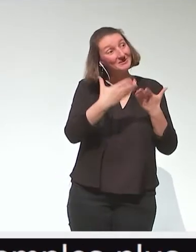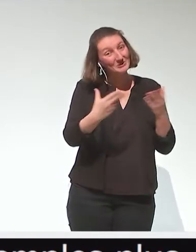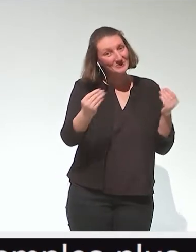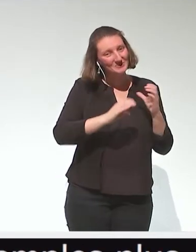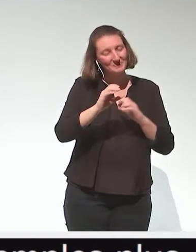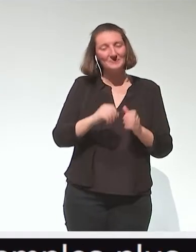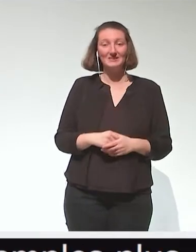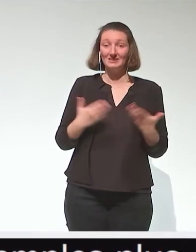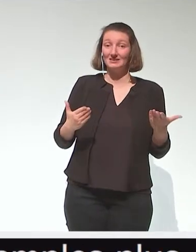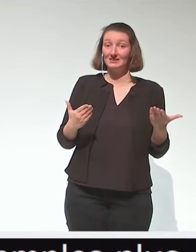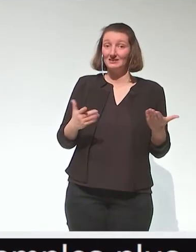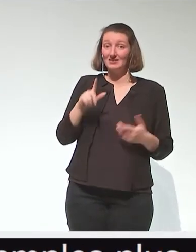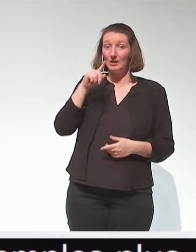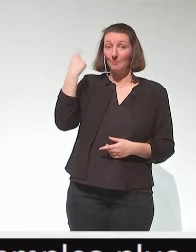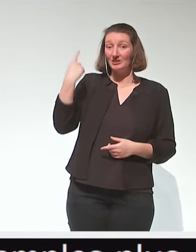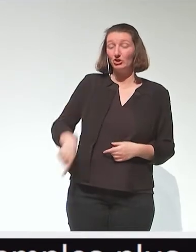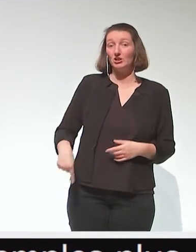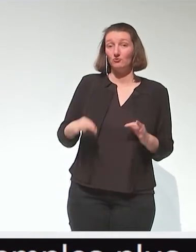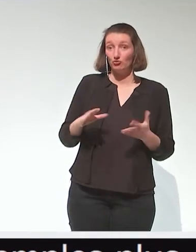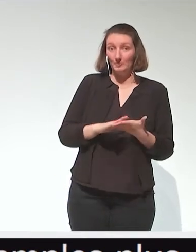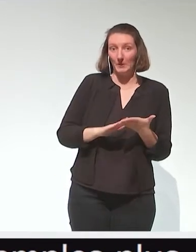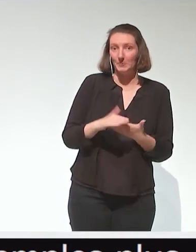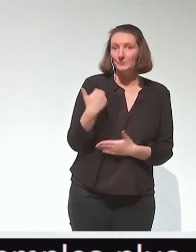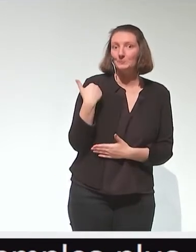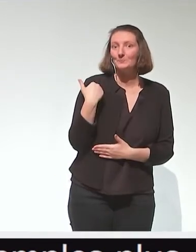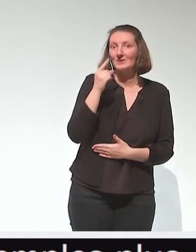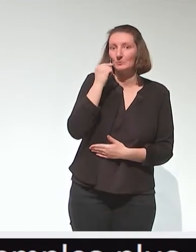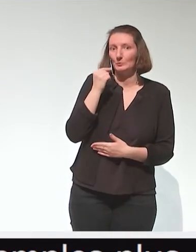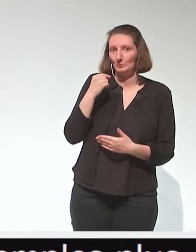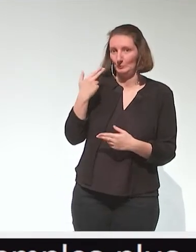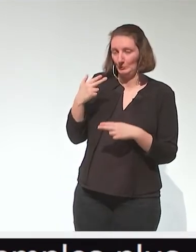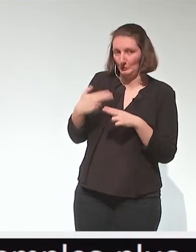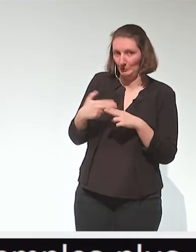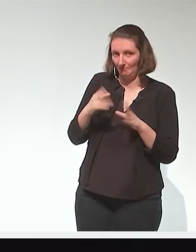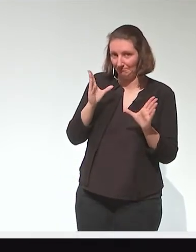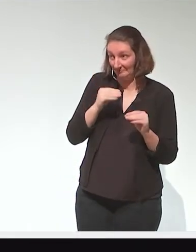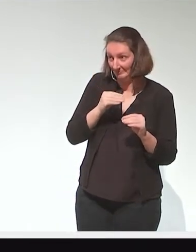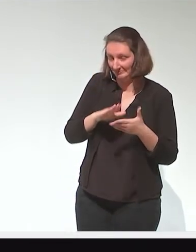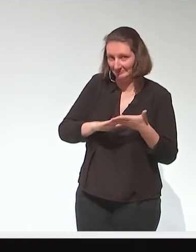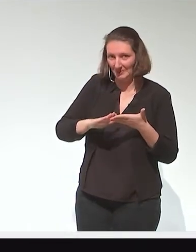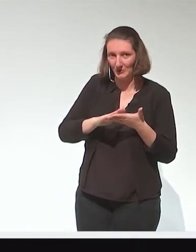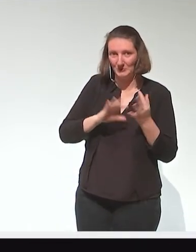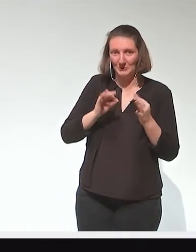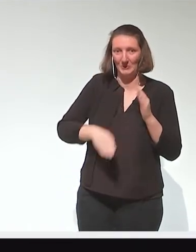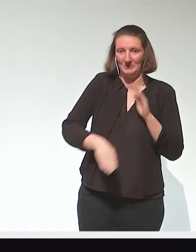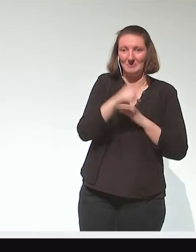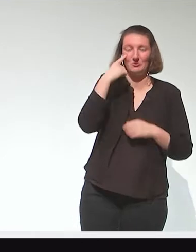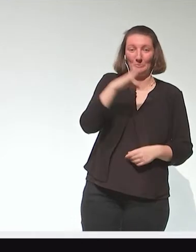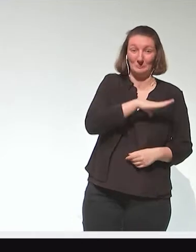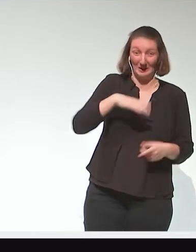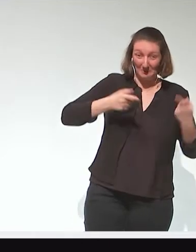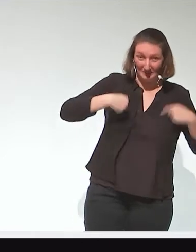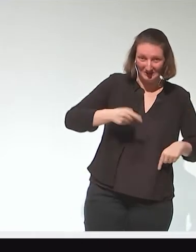extra comments. Thank you very much. Let's turn to Belgium. I don't have your name, Mr. Kashoff. I didn't have it